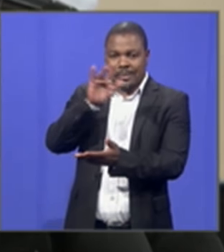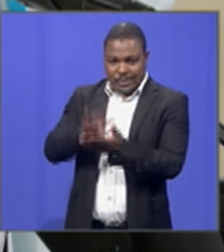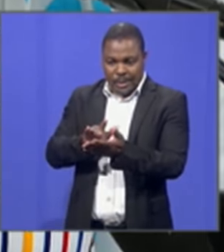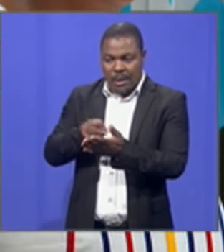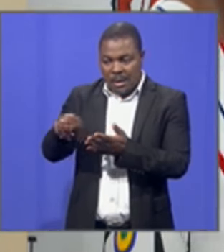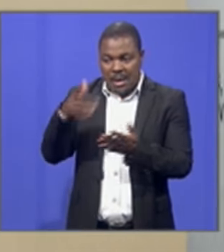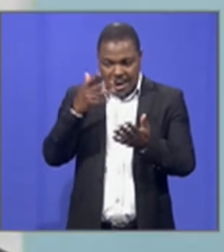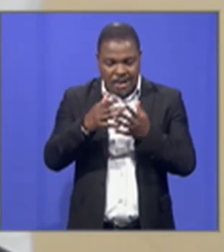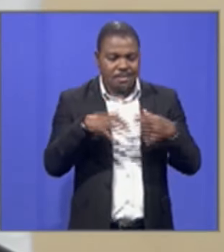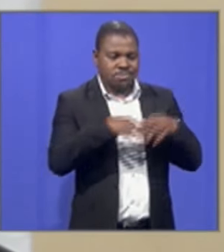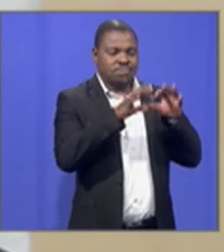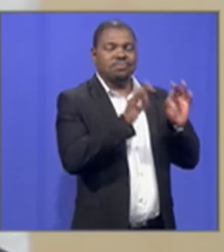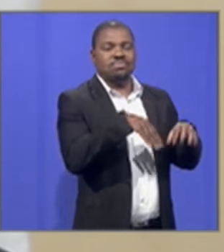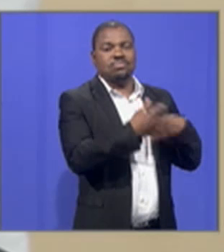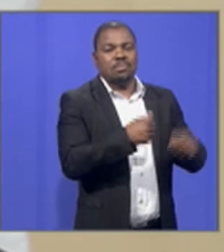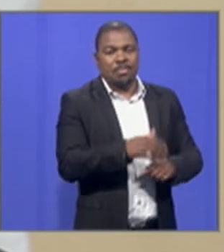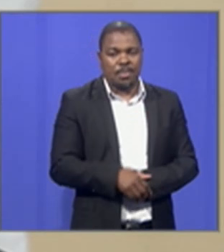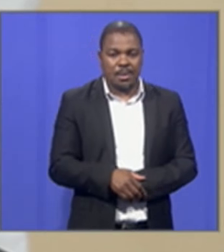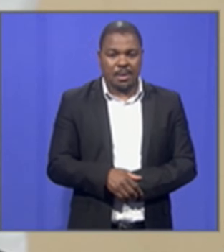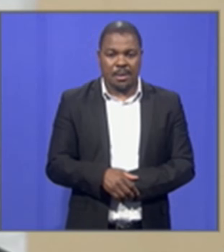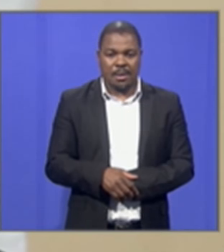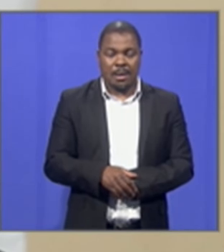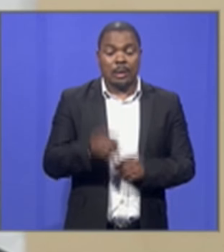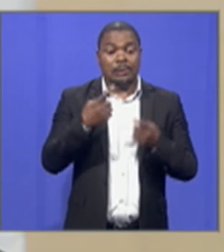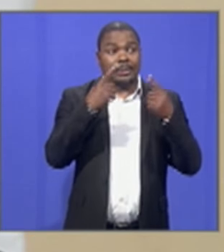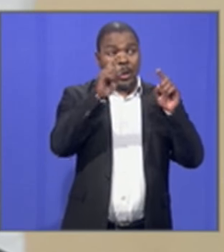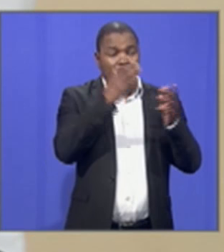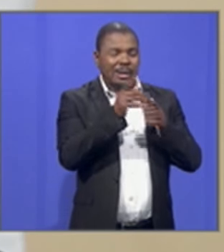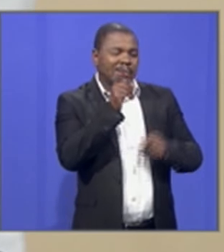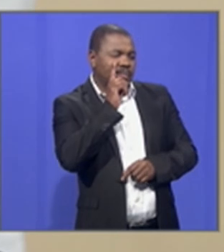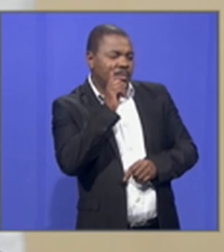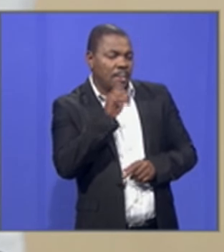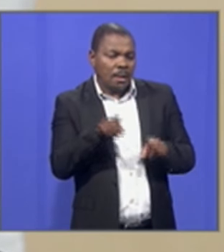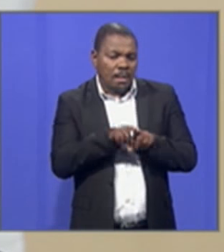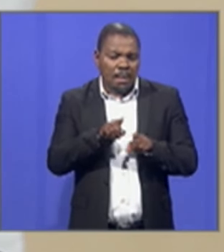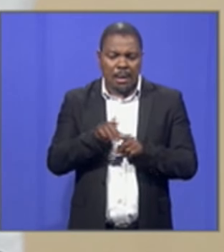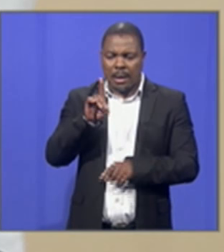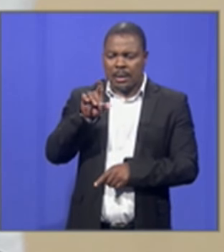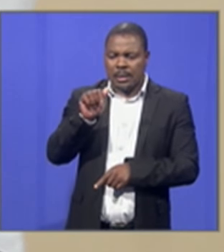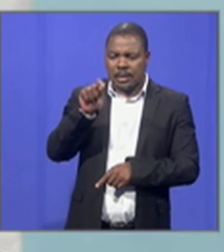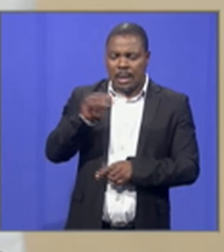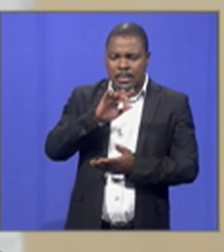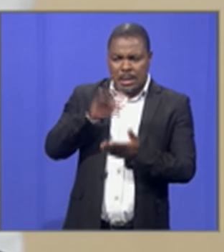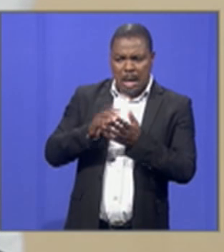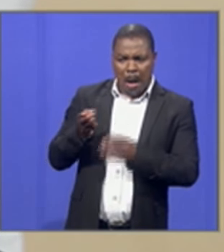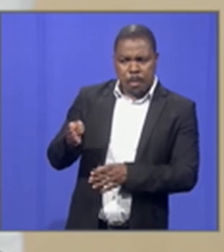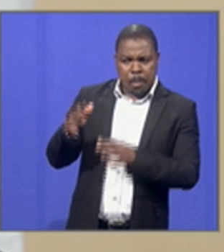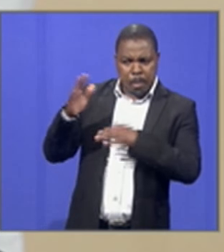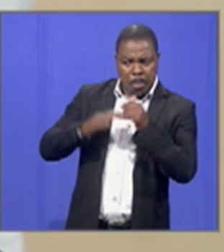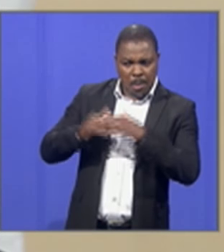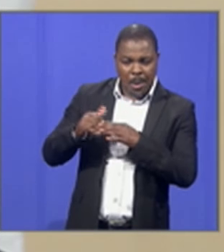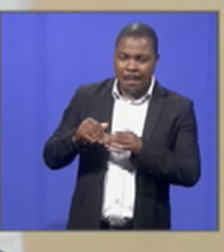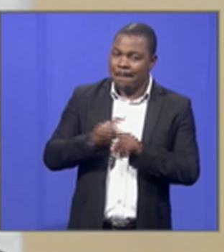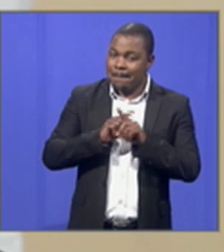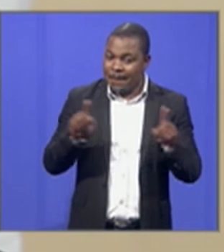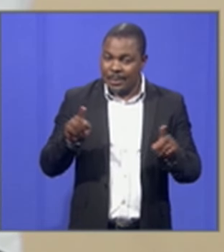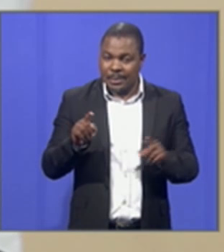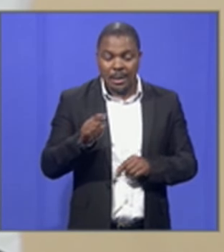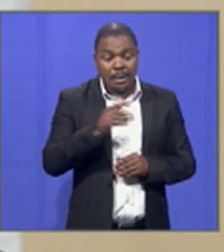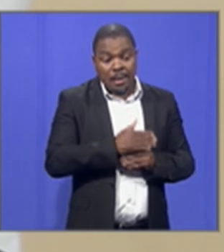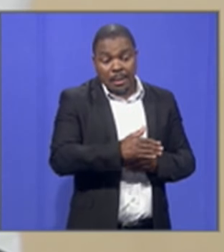real. But for Lesotho, the real measure of success is not whether a data center is built. It is whether that investment contributes to